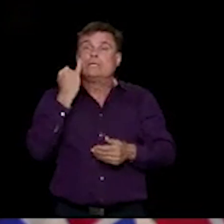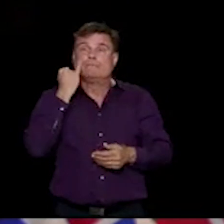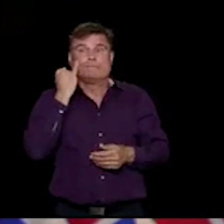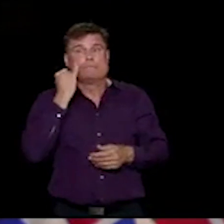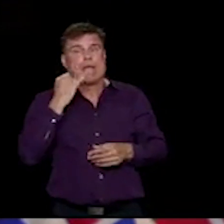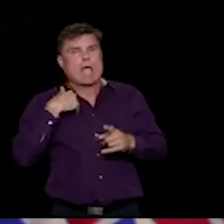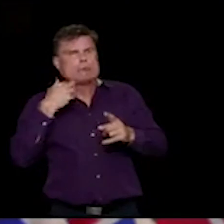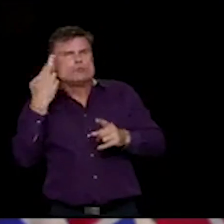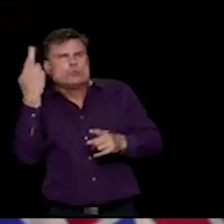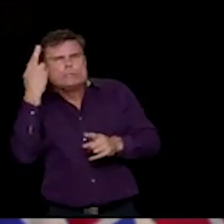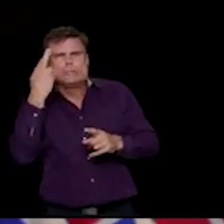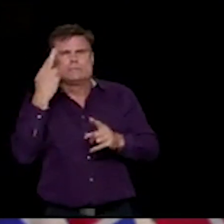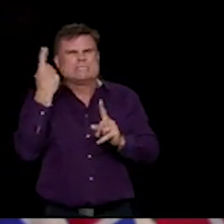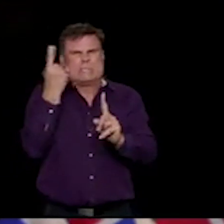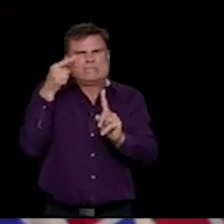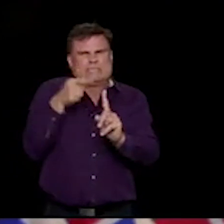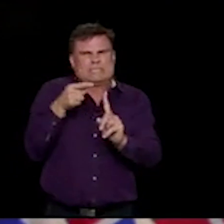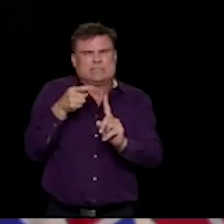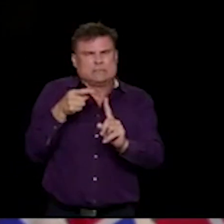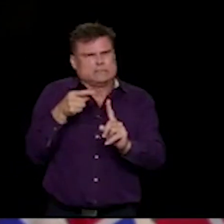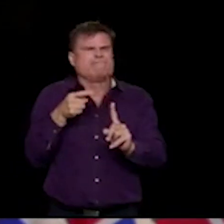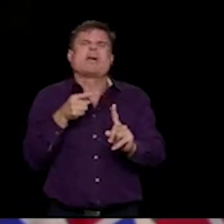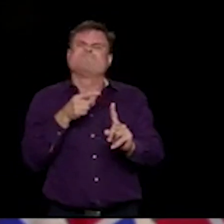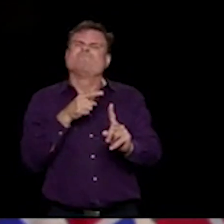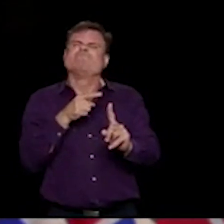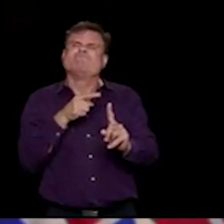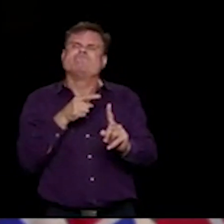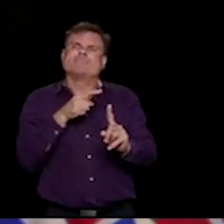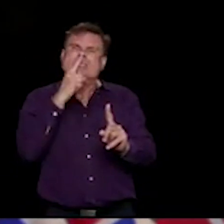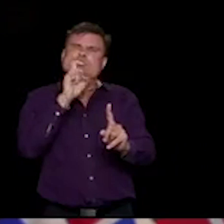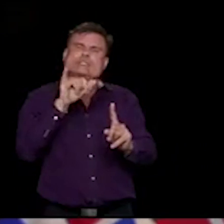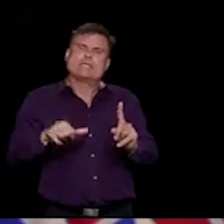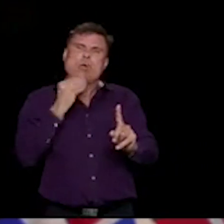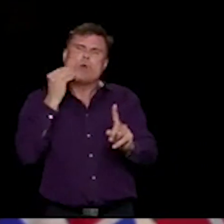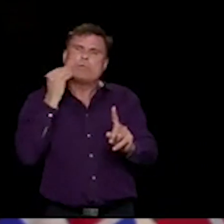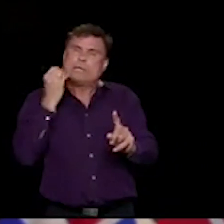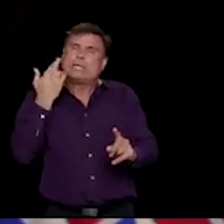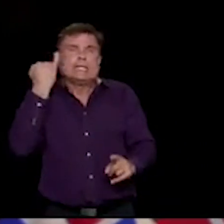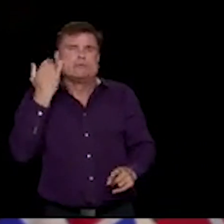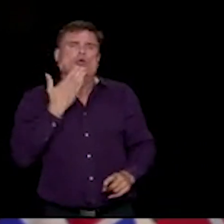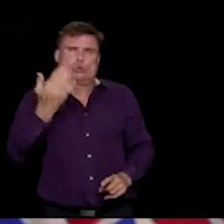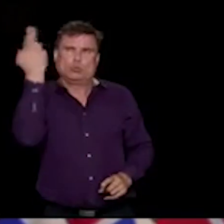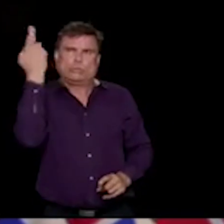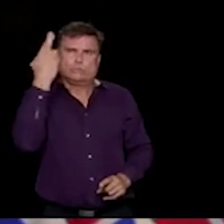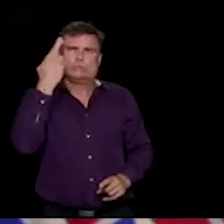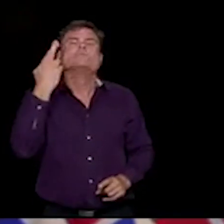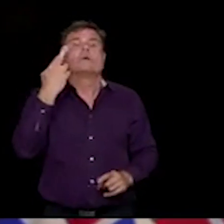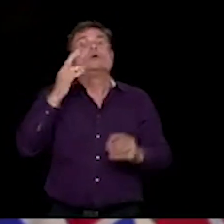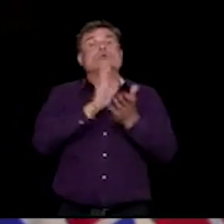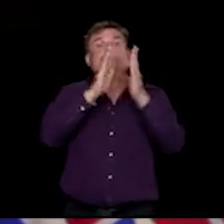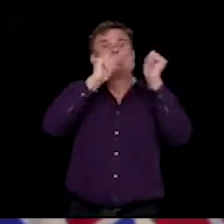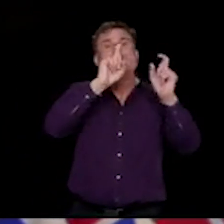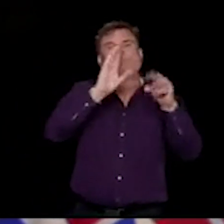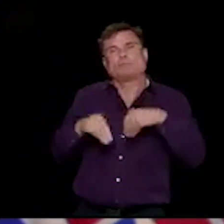of Education, the details of those. I will tell you that we're all anxious about this. None of us have been through a pandemic